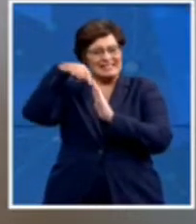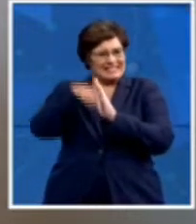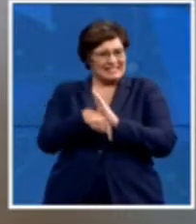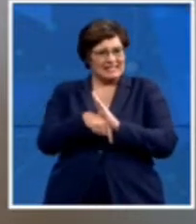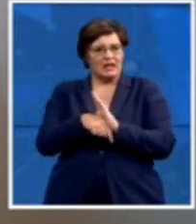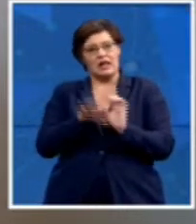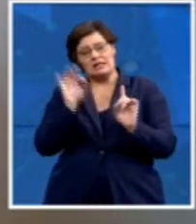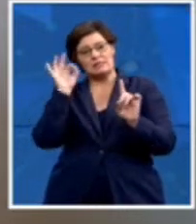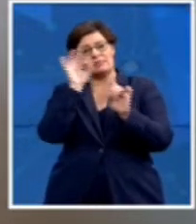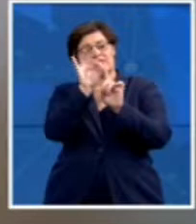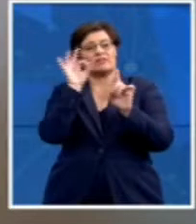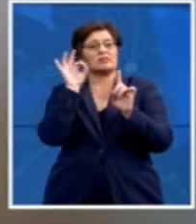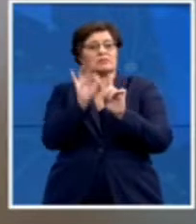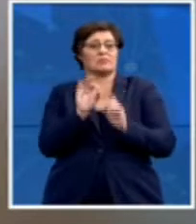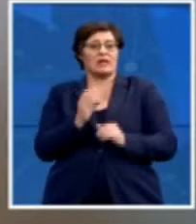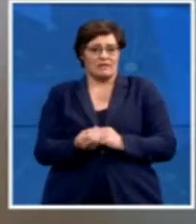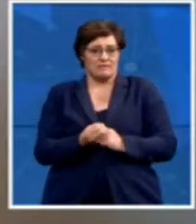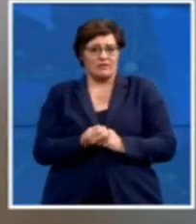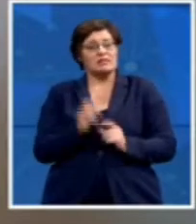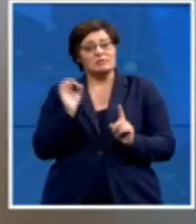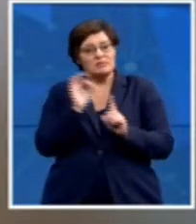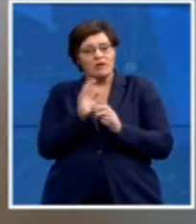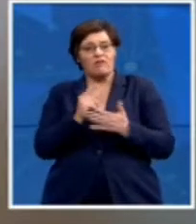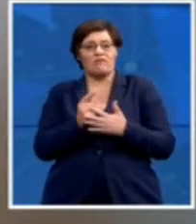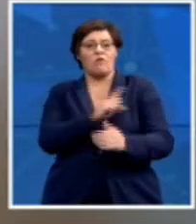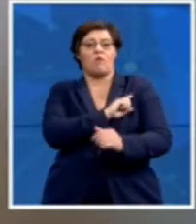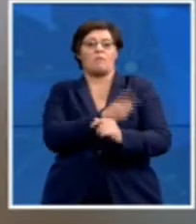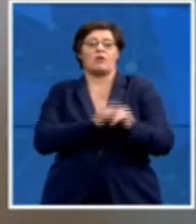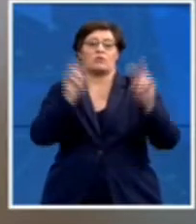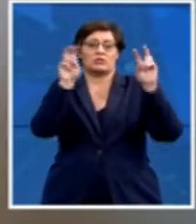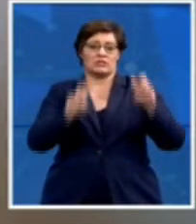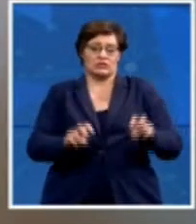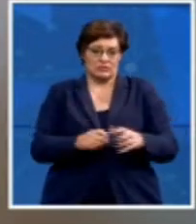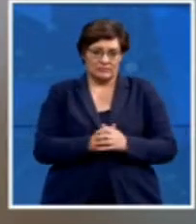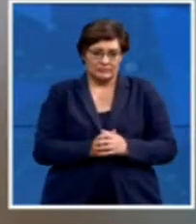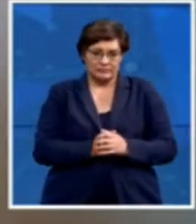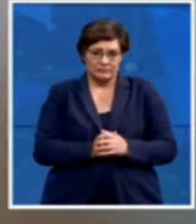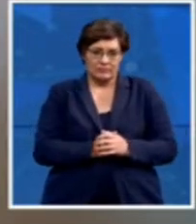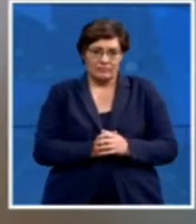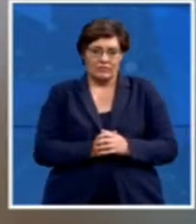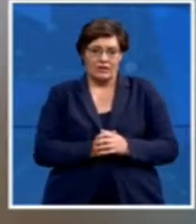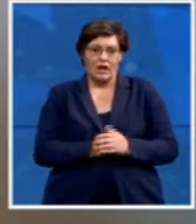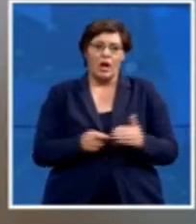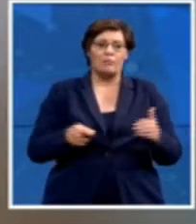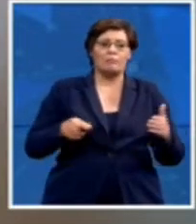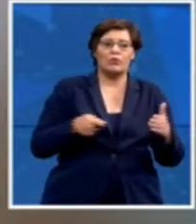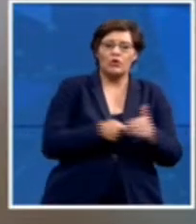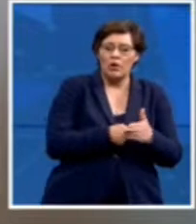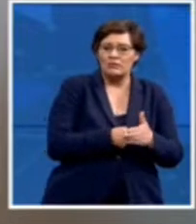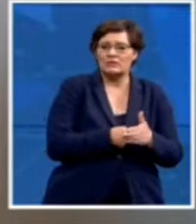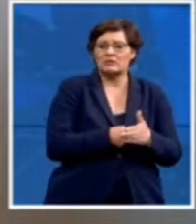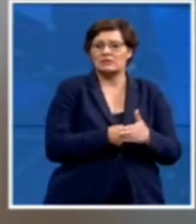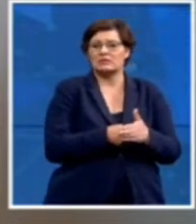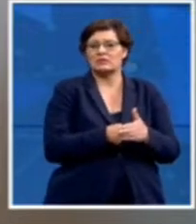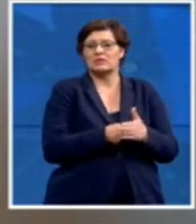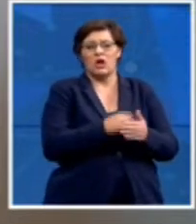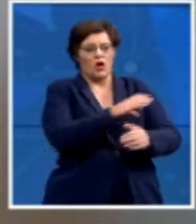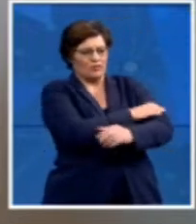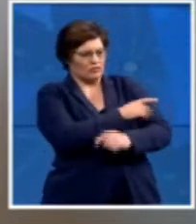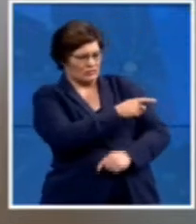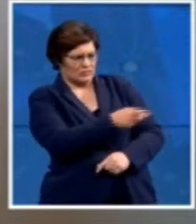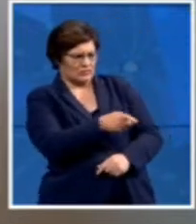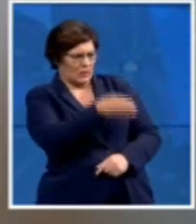So understandably, procurement officials at National Treasury don't necessarily have all of the technical detail at their